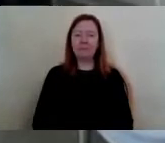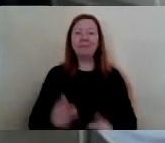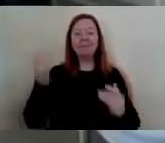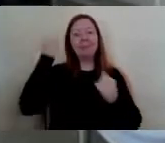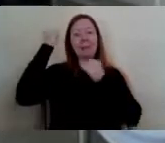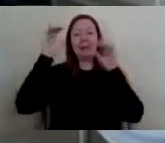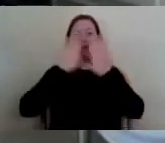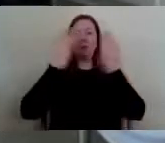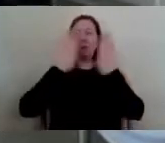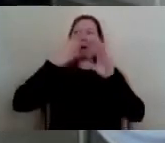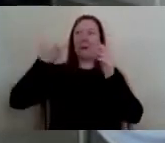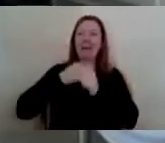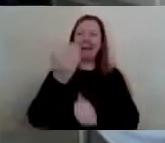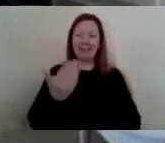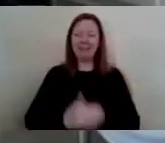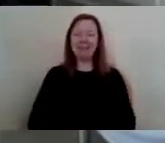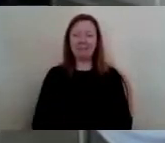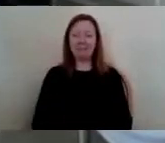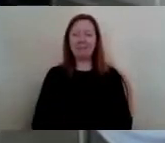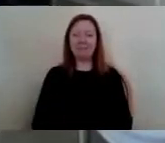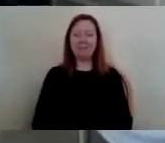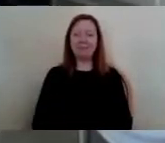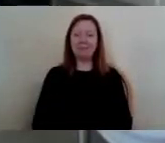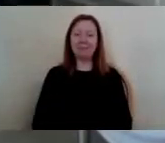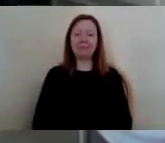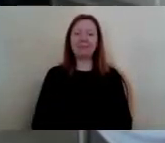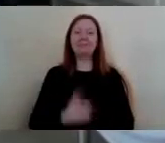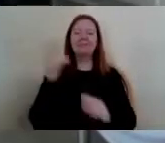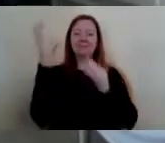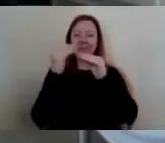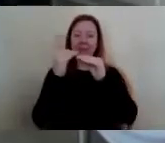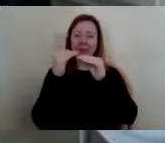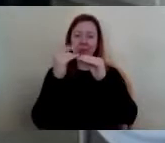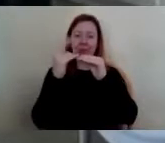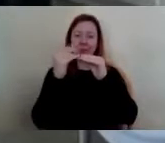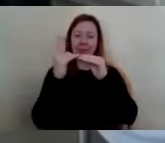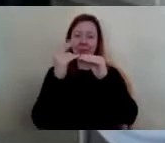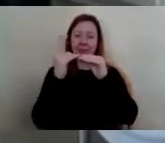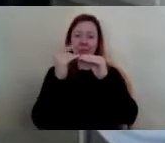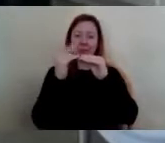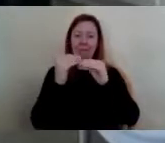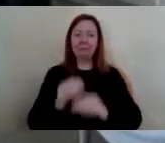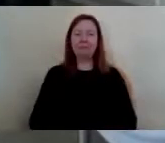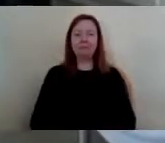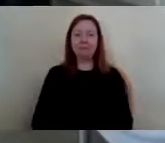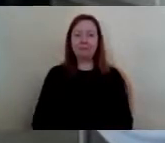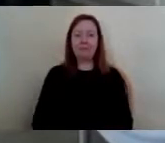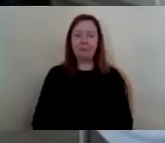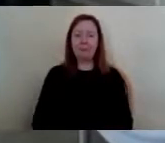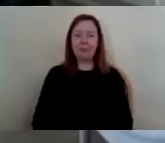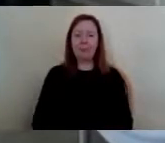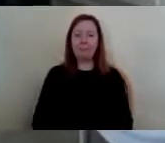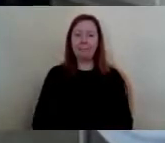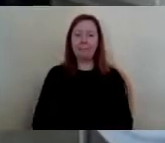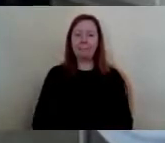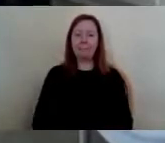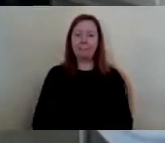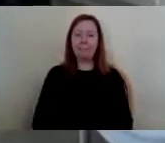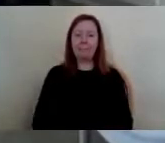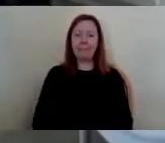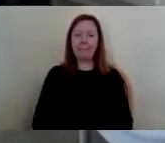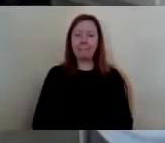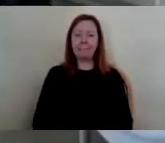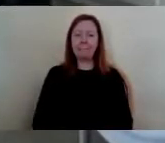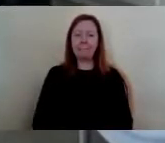imaginary wall, thumbs to shoulders and back down. Let's do two more. Thumbs up and press, bring it